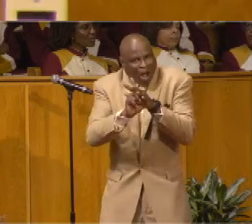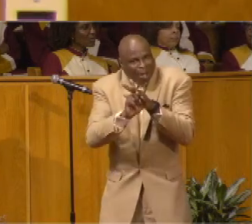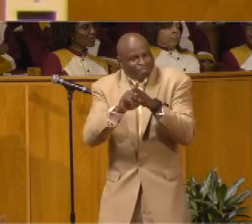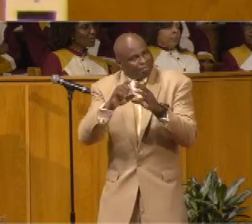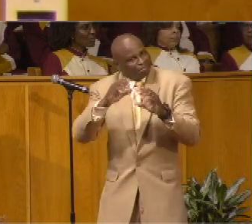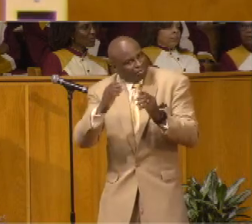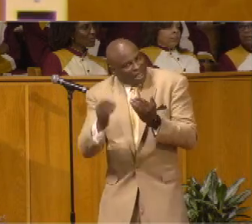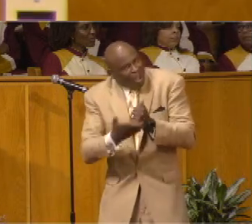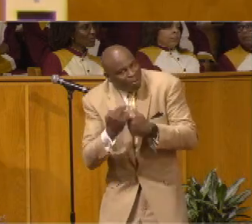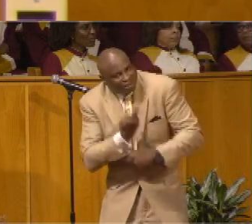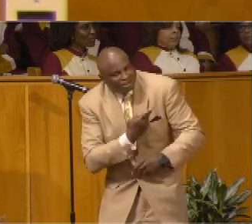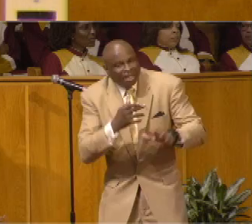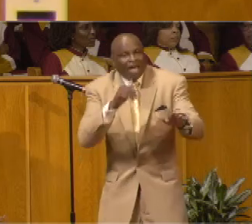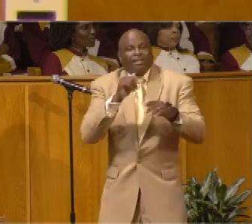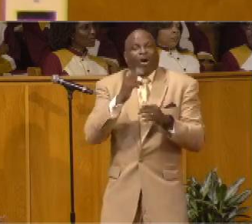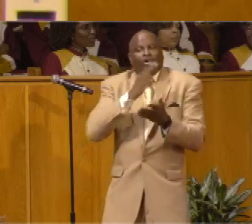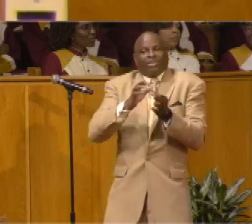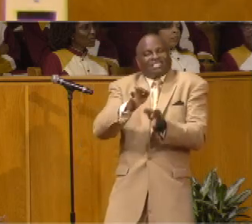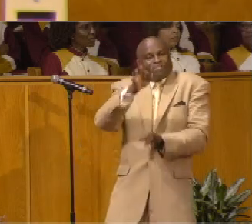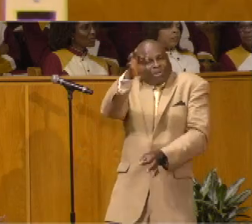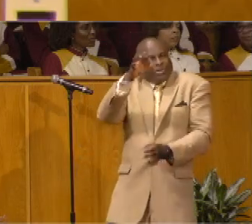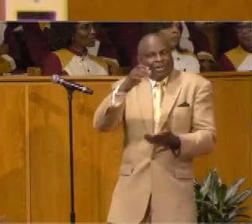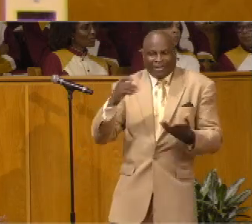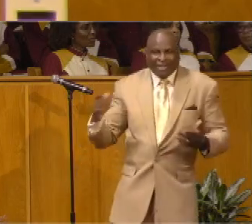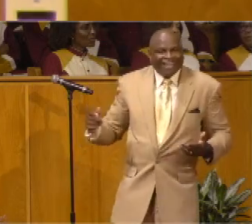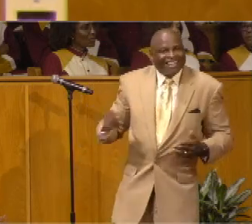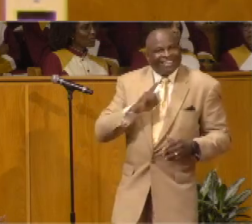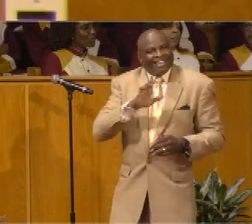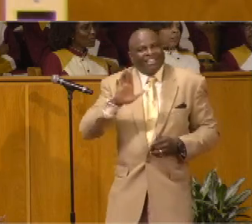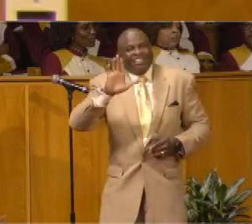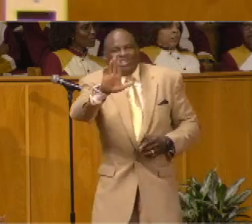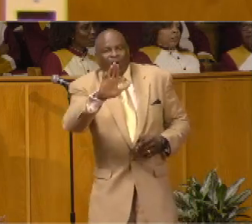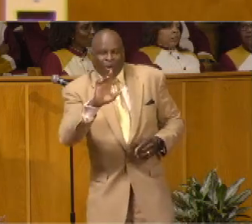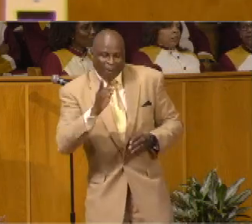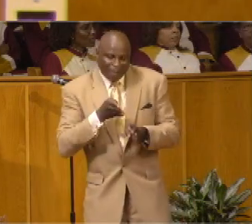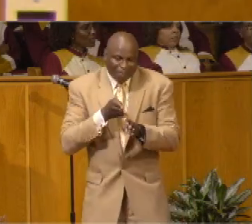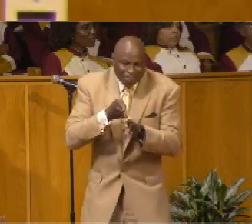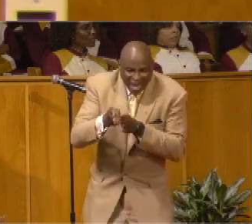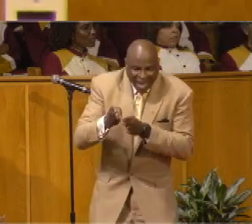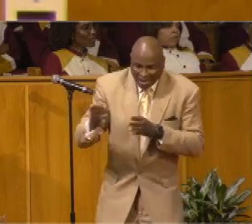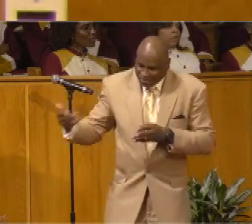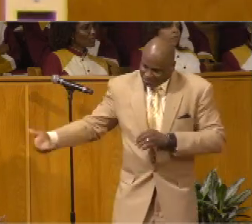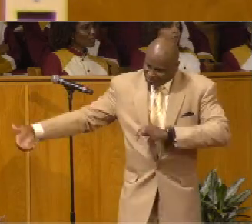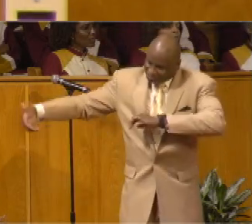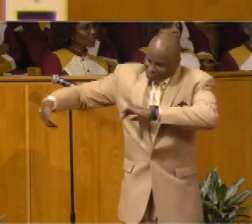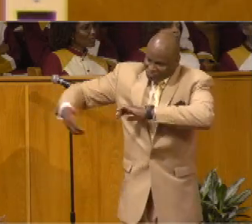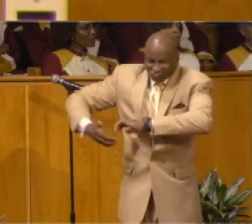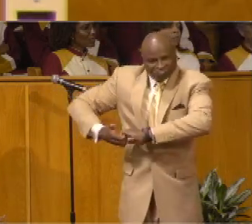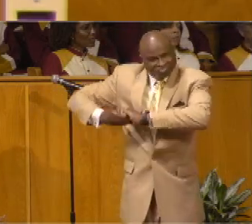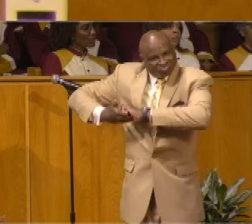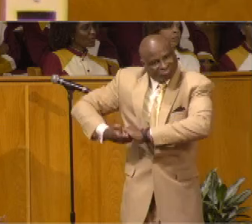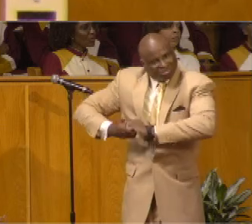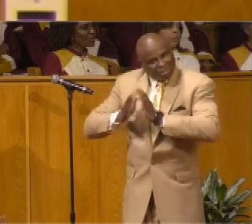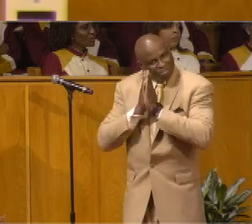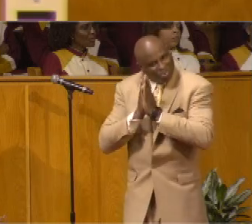Literally, watch this, saints. The Holy Spirit is your primary prayer partner.